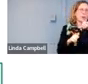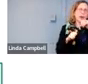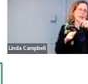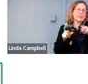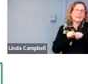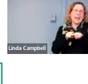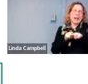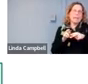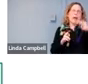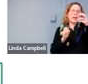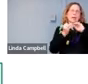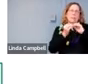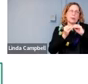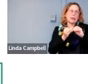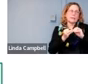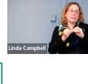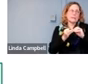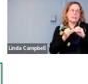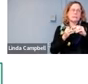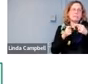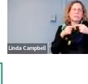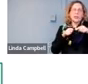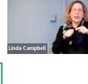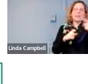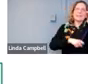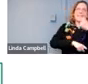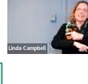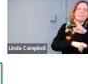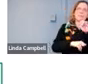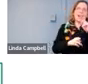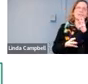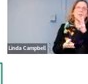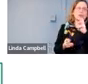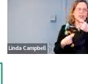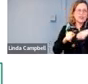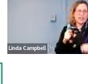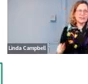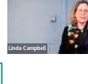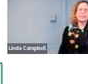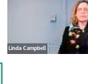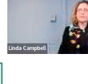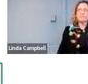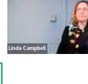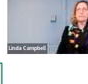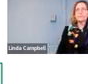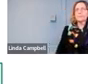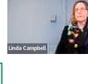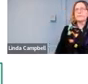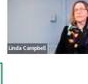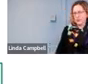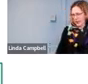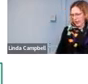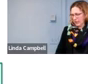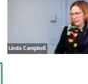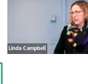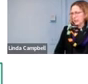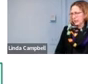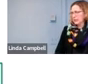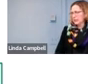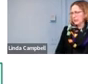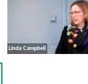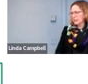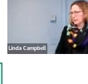But other species did come in, but not at the same high rate as before when they were doing ballast exchange in the Great Lakes.